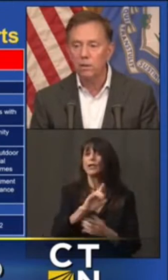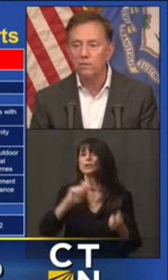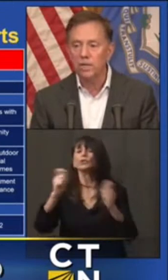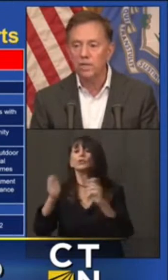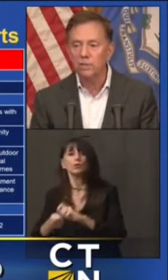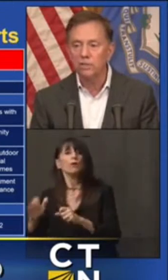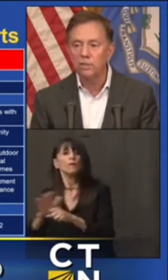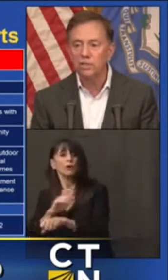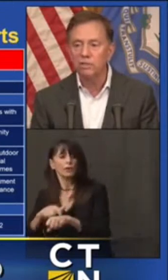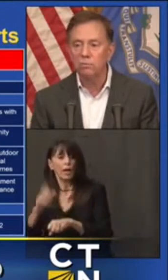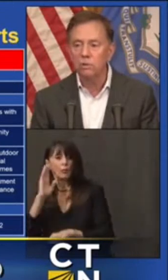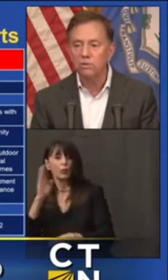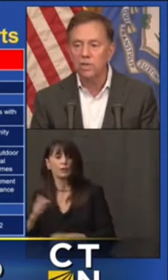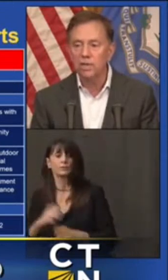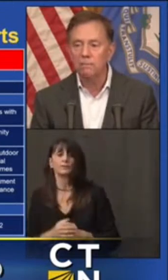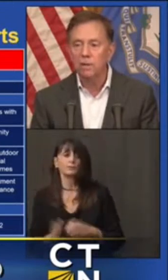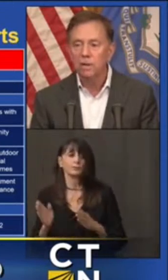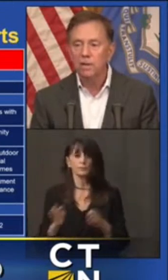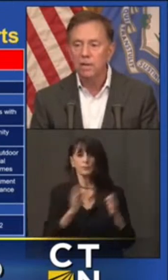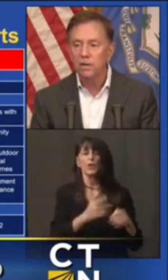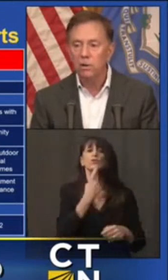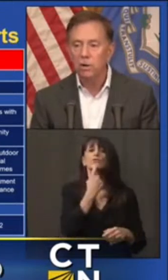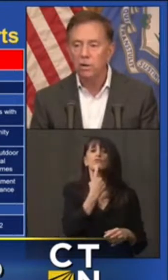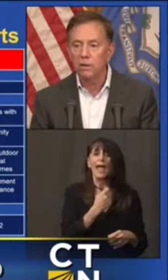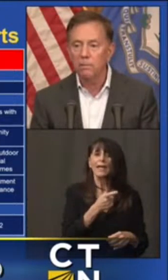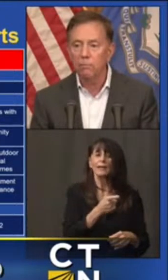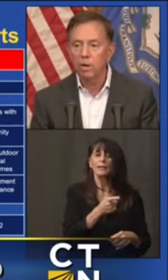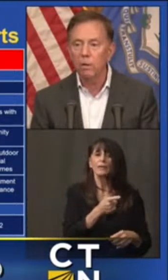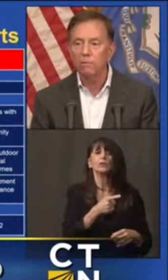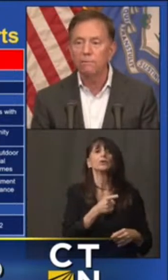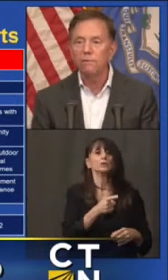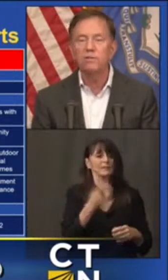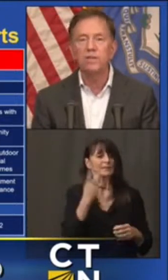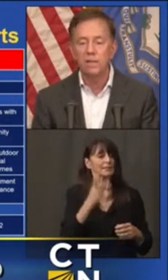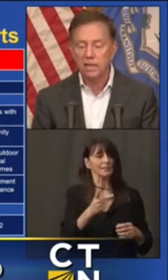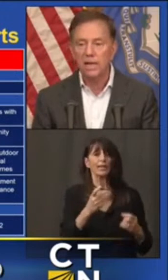alert section, it's just worth seeing. There you are,